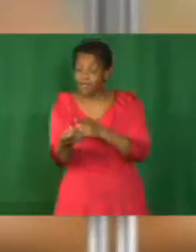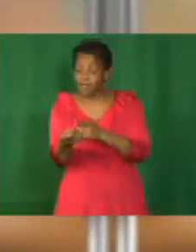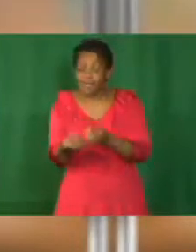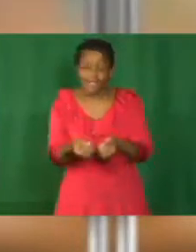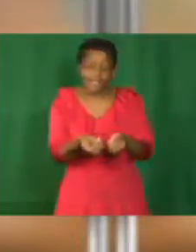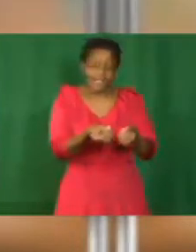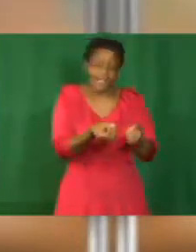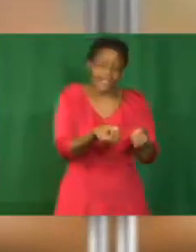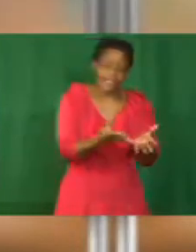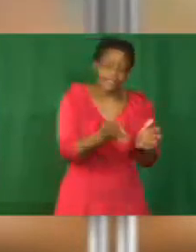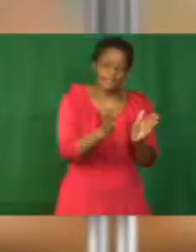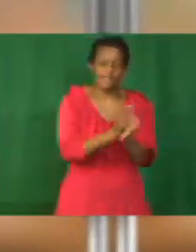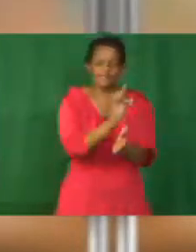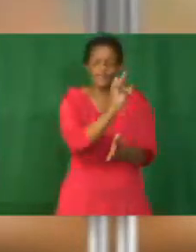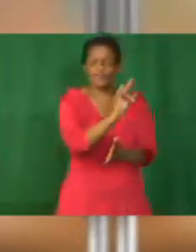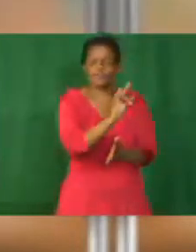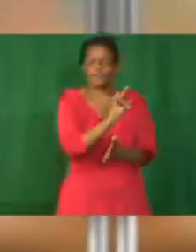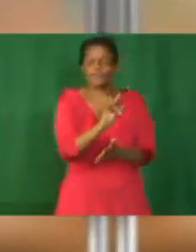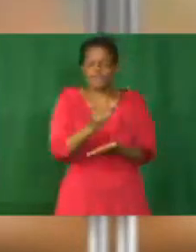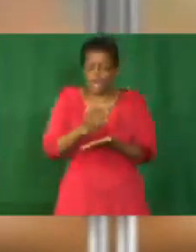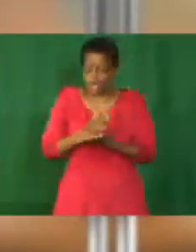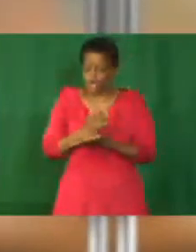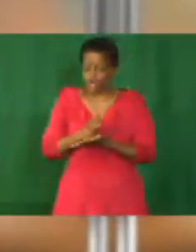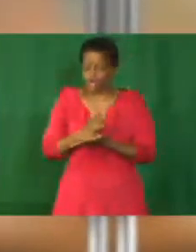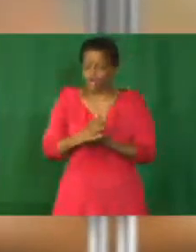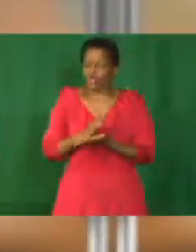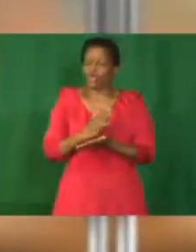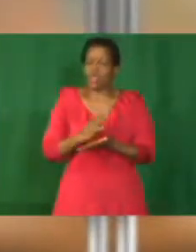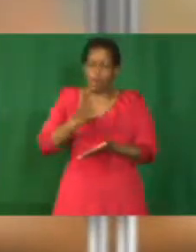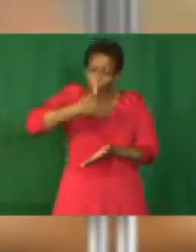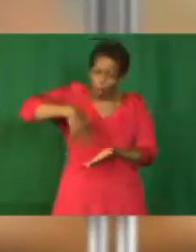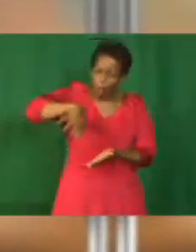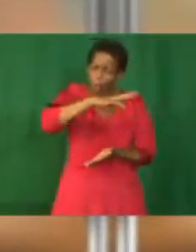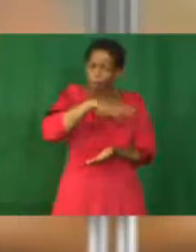share whatever they got from